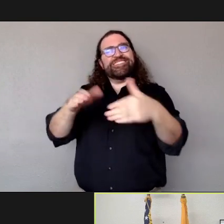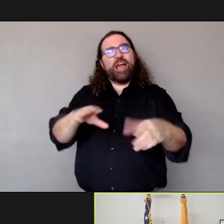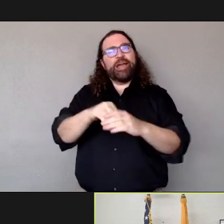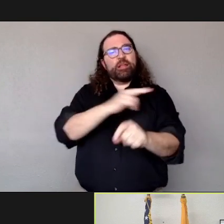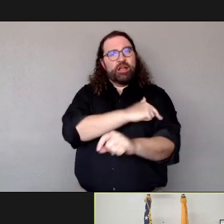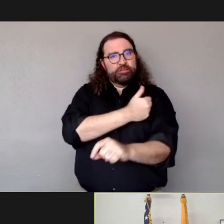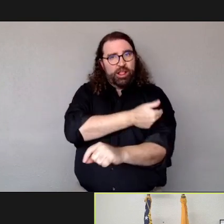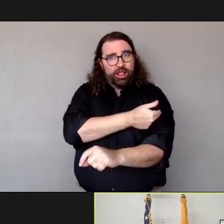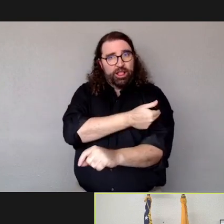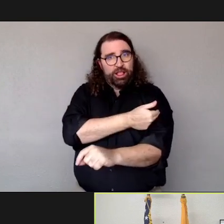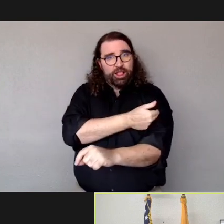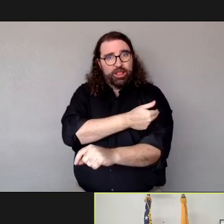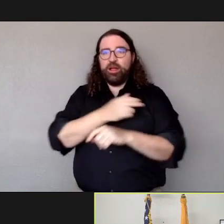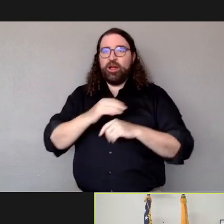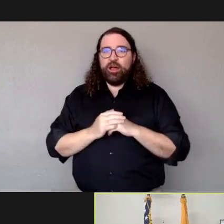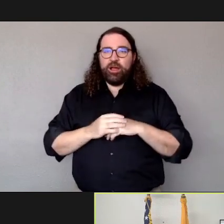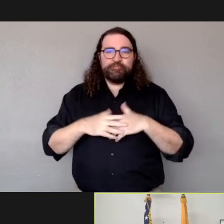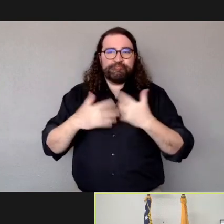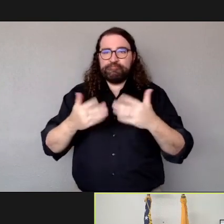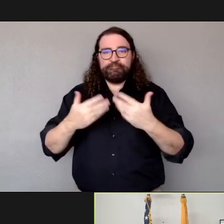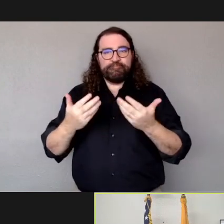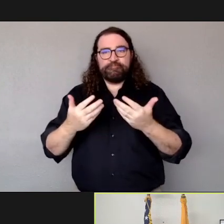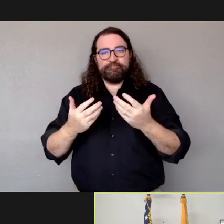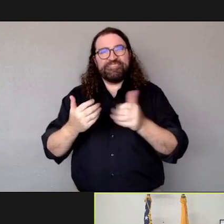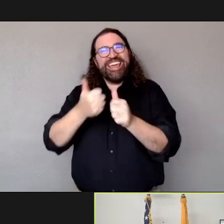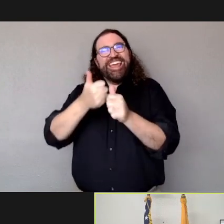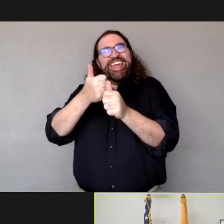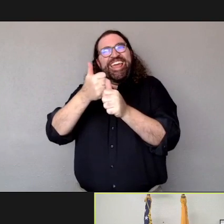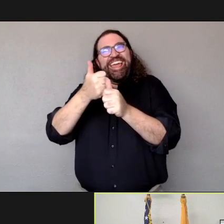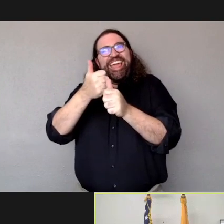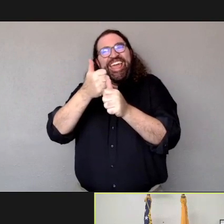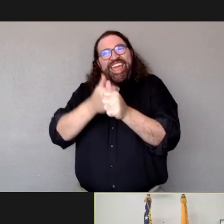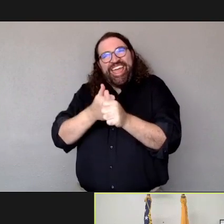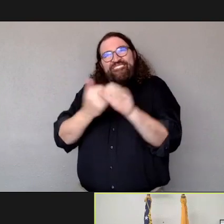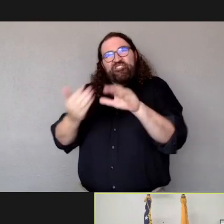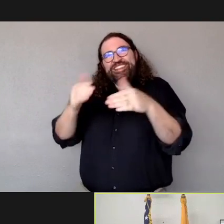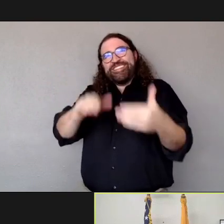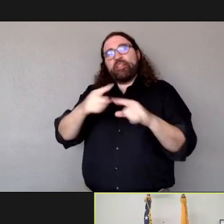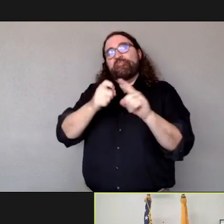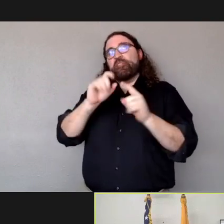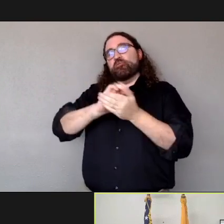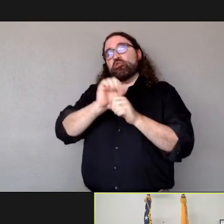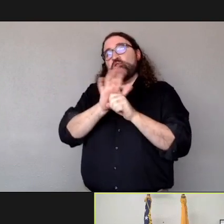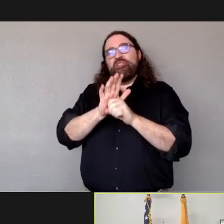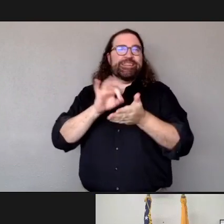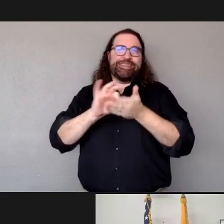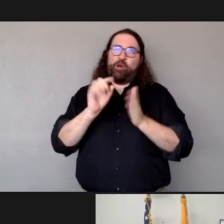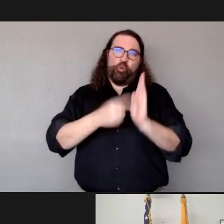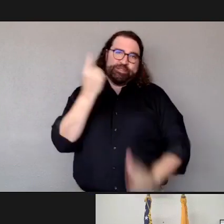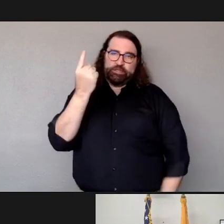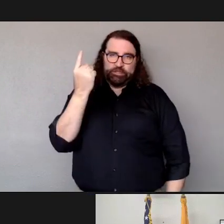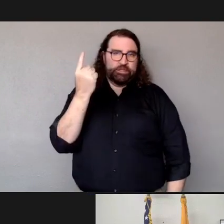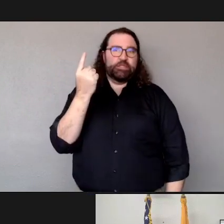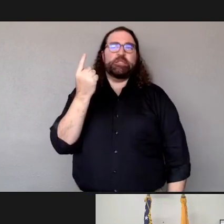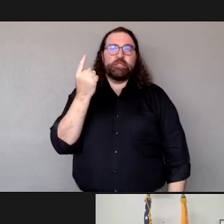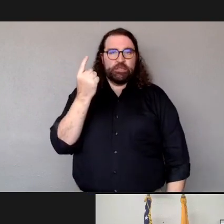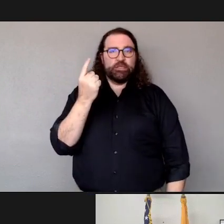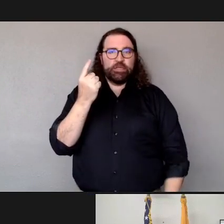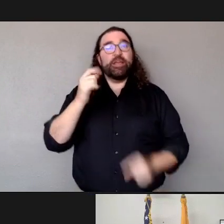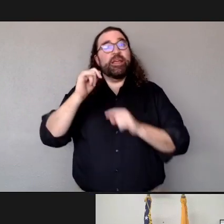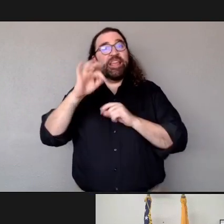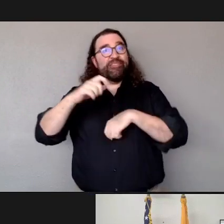That every mortality from COVID is counted only once. And if we have time at the end, I